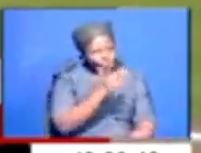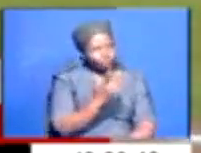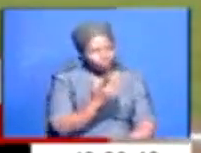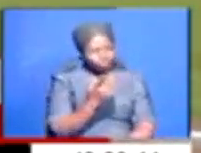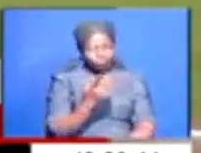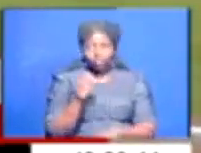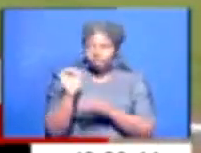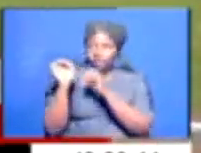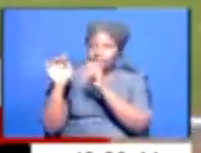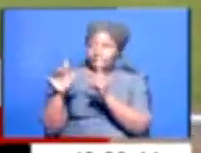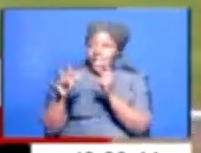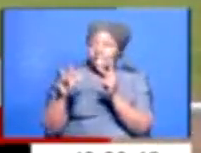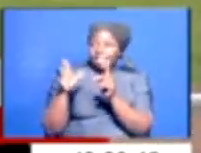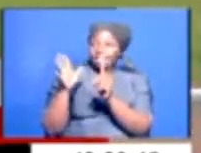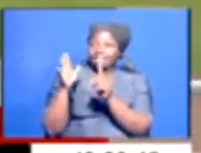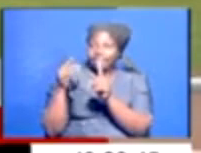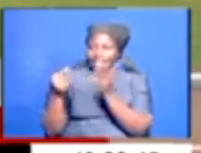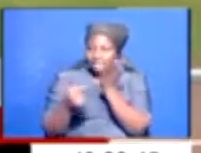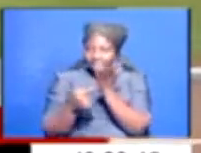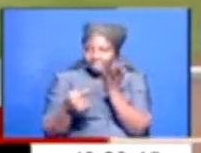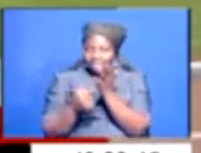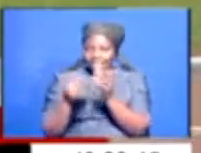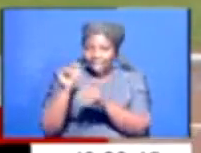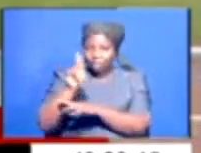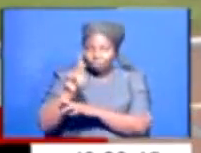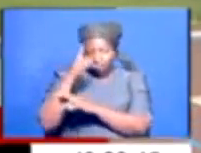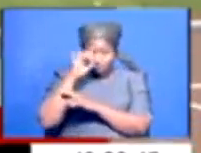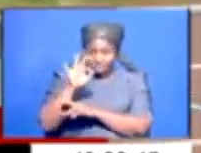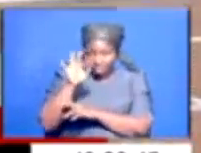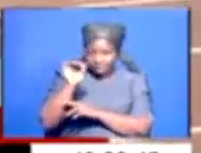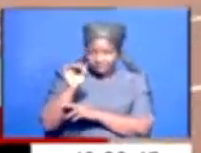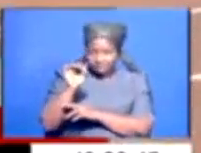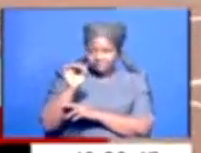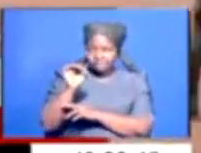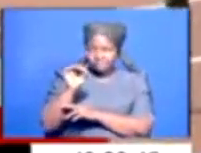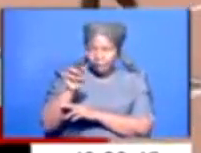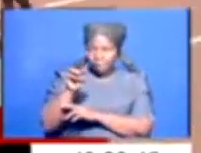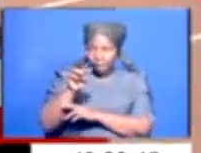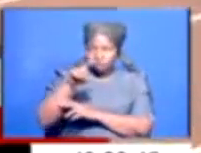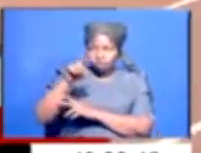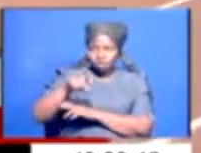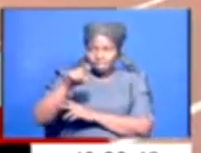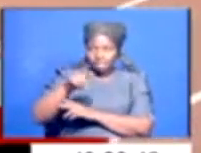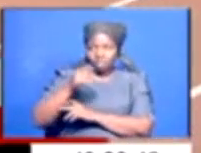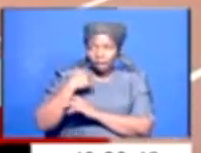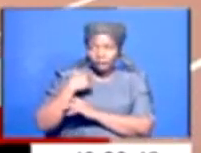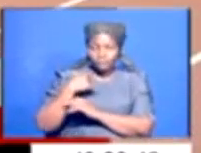have to get to the first 30 meters, you need to have a speed,